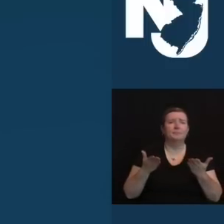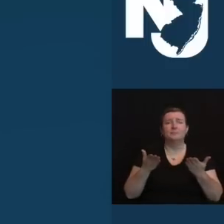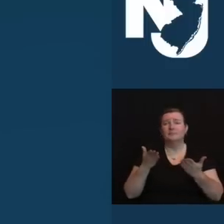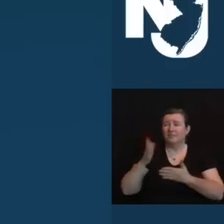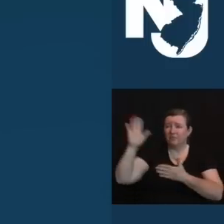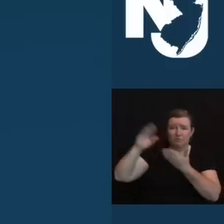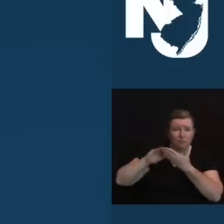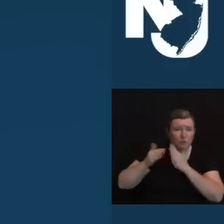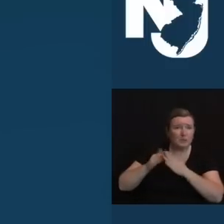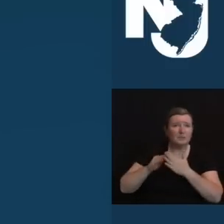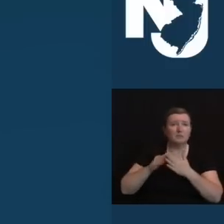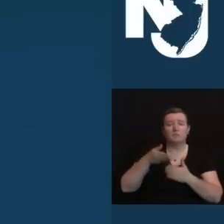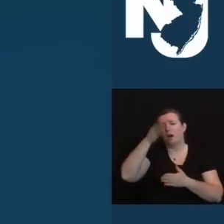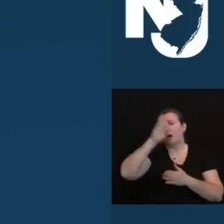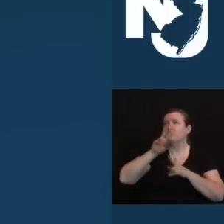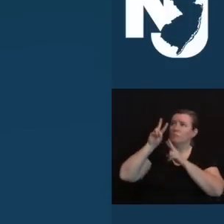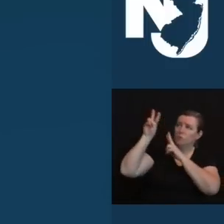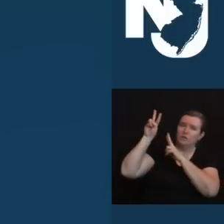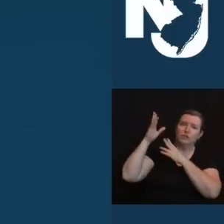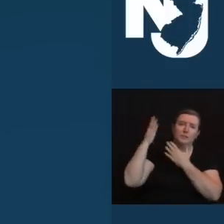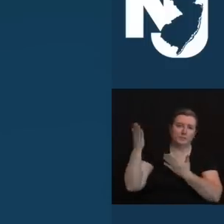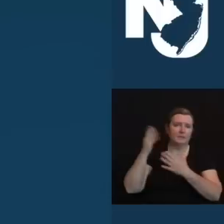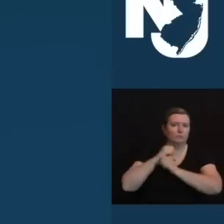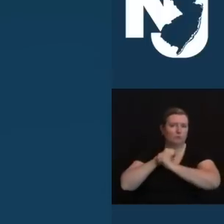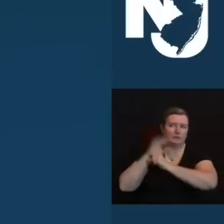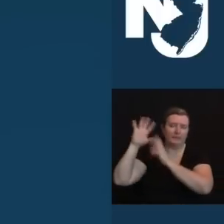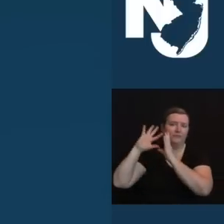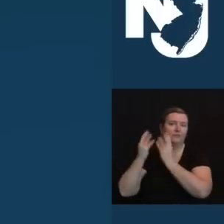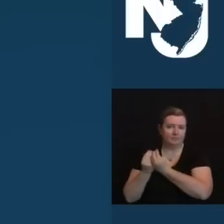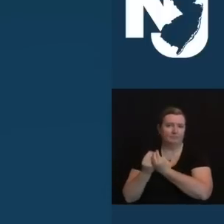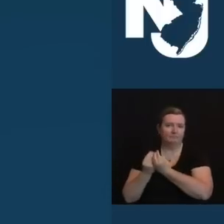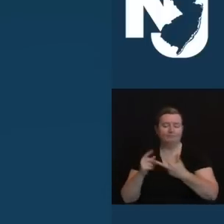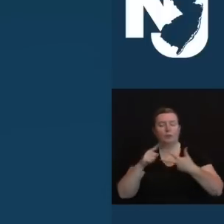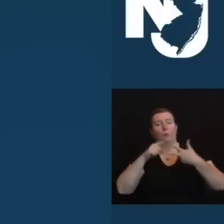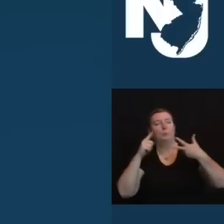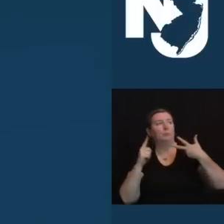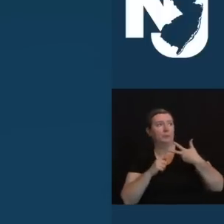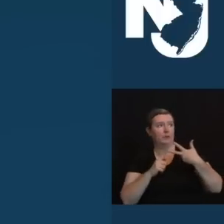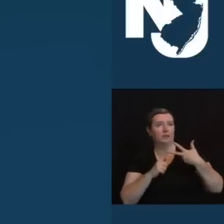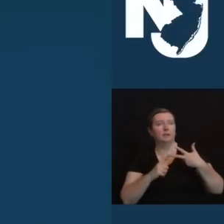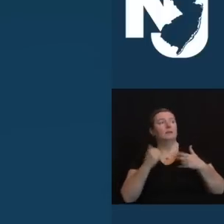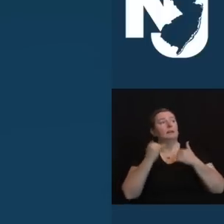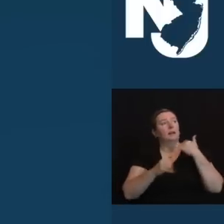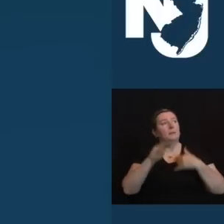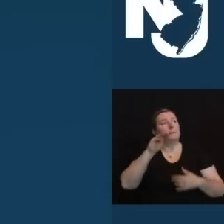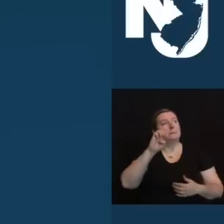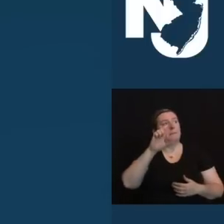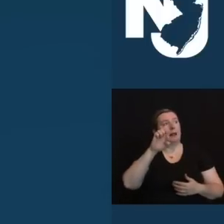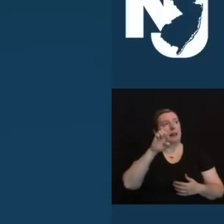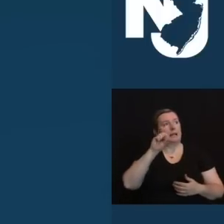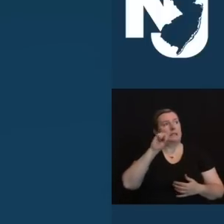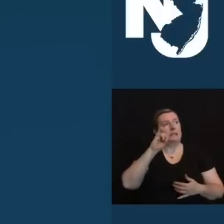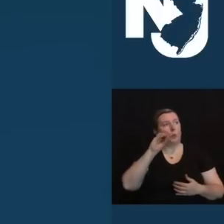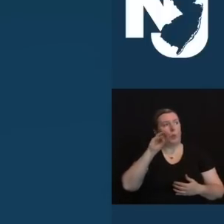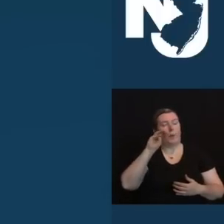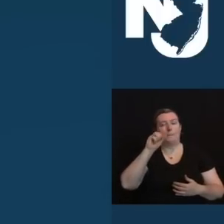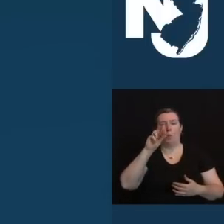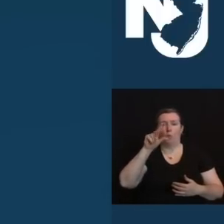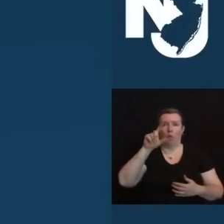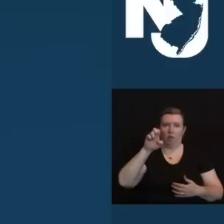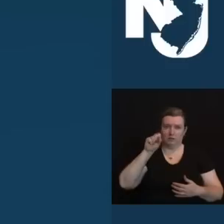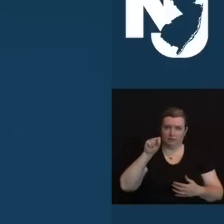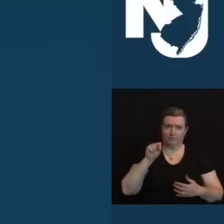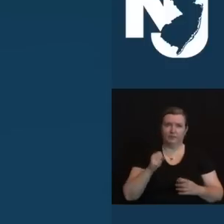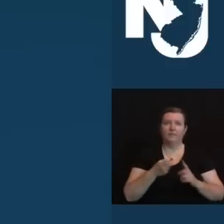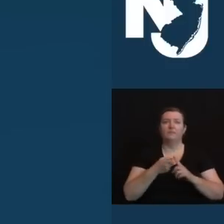God watch over his soul and his family. Finally, we remember Milicio Morales of